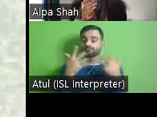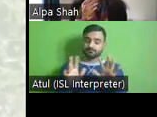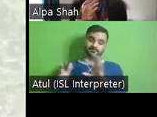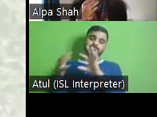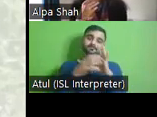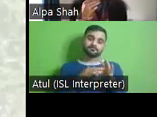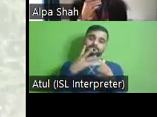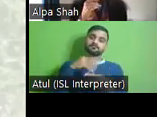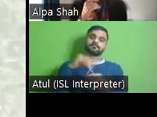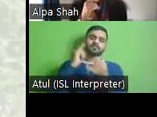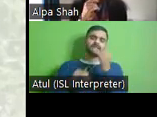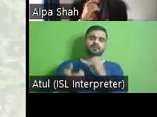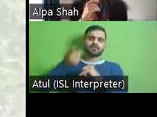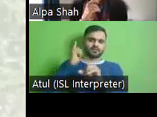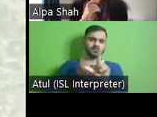it was in last year's